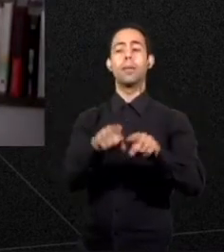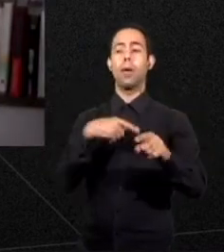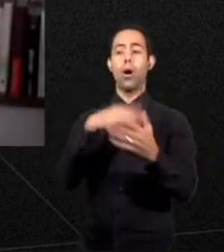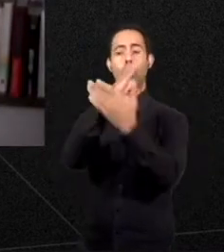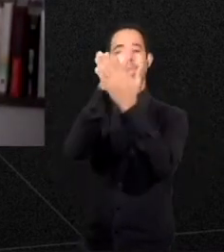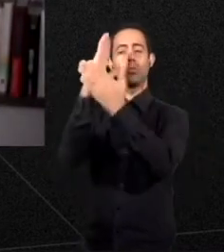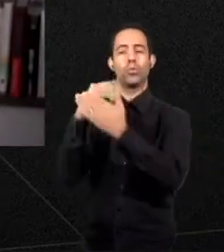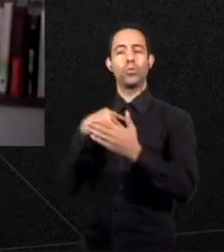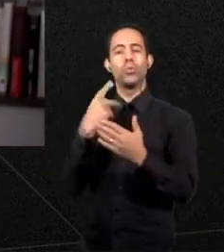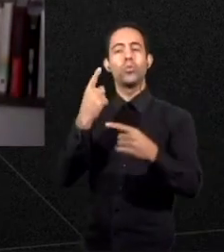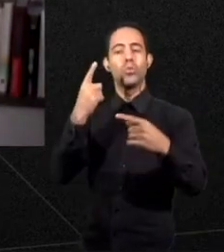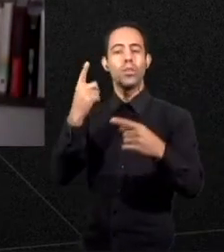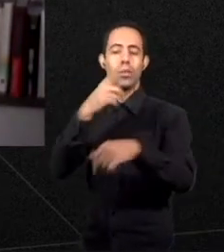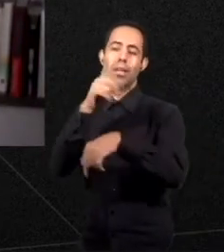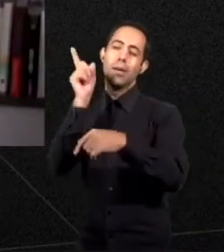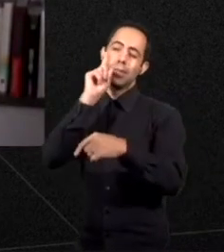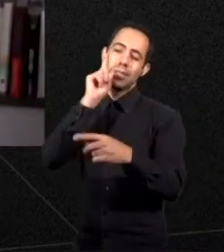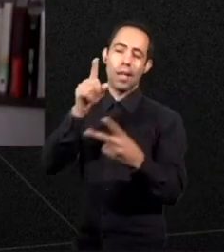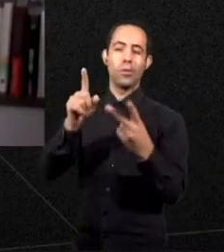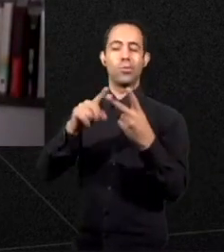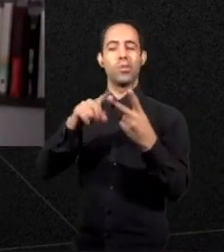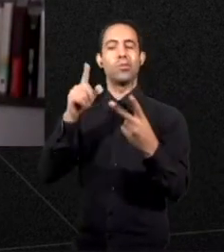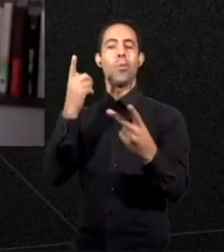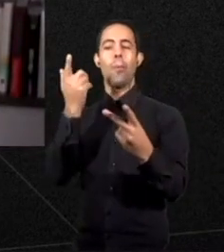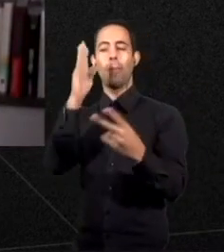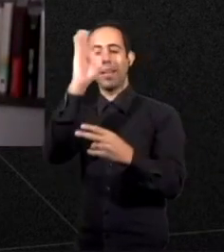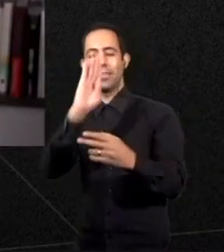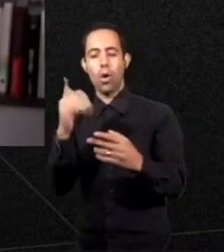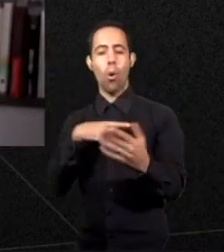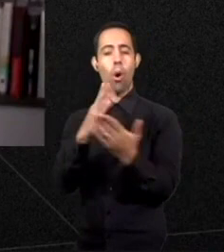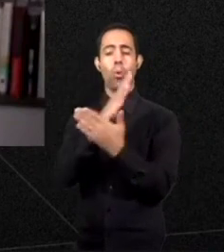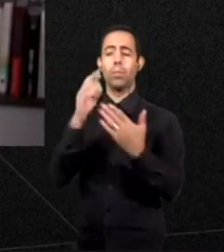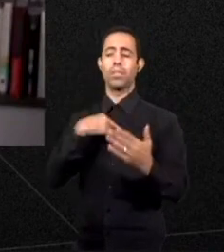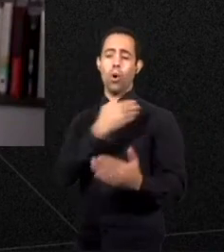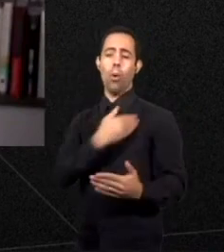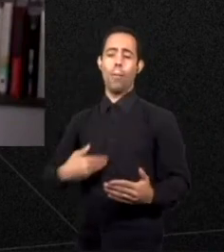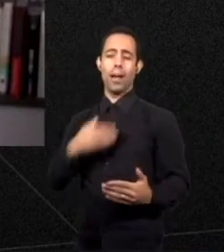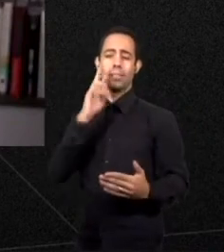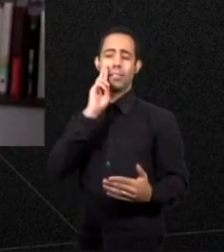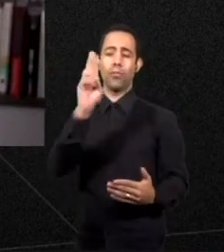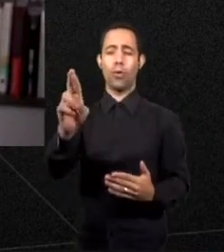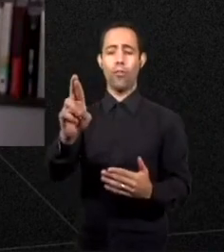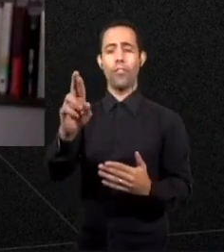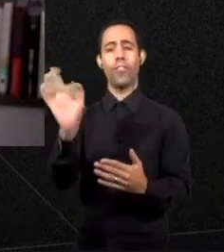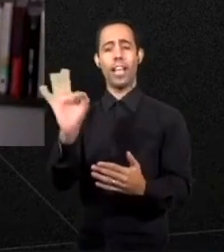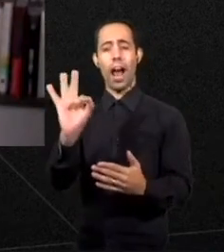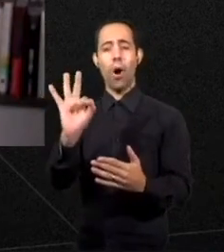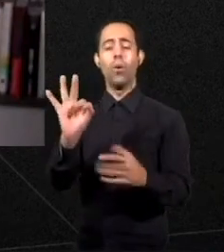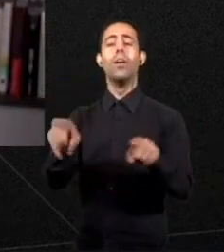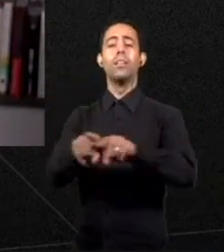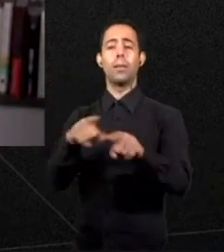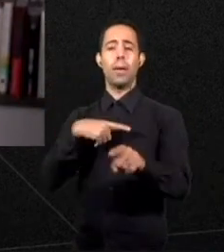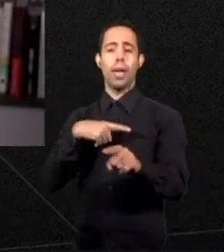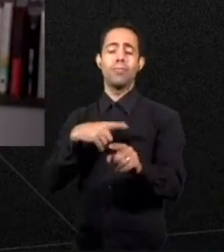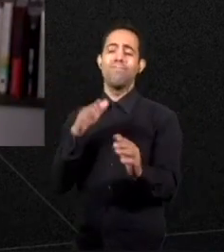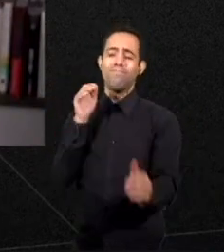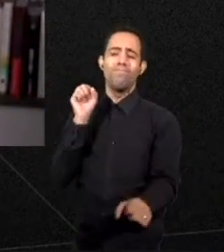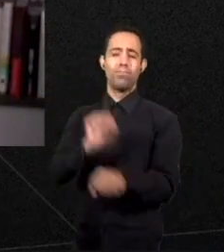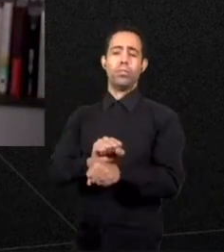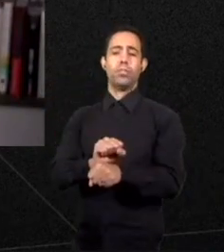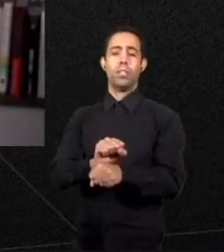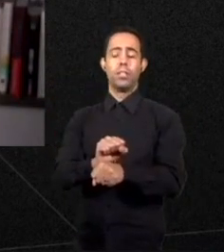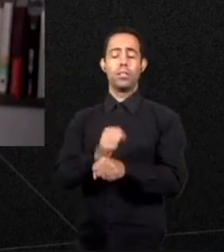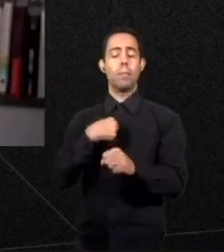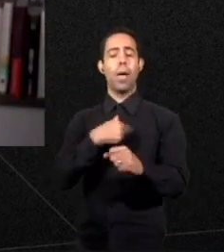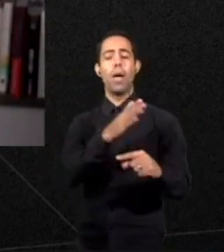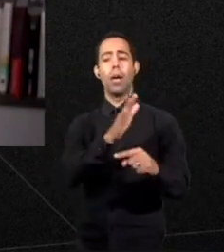like Brazil, the response of the federal government was really terrible, leading to hundreds of